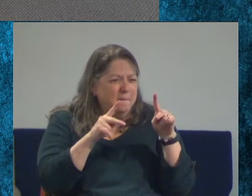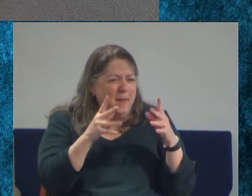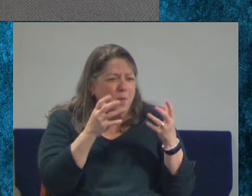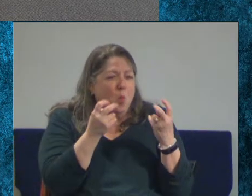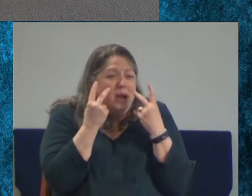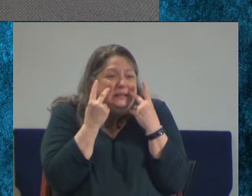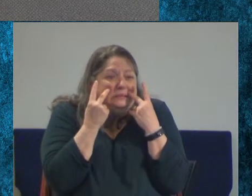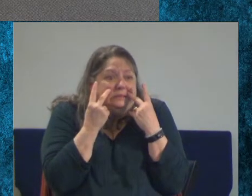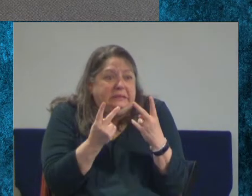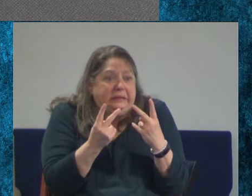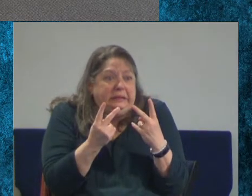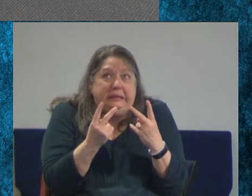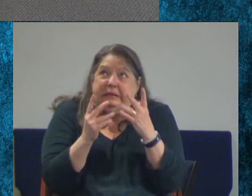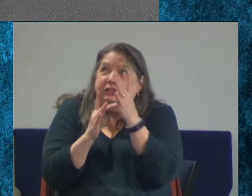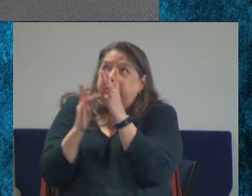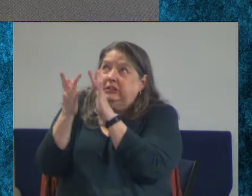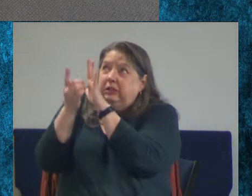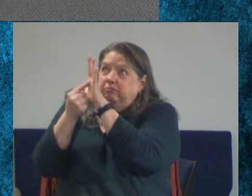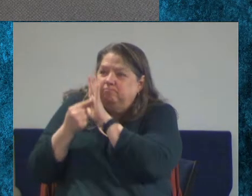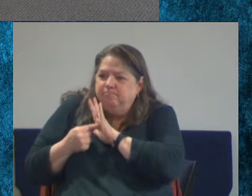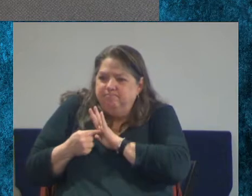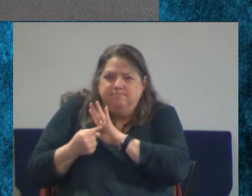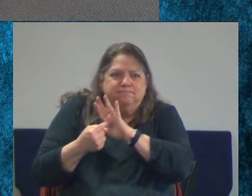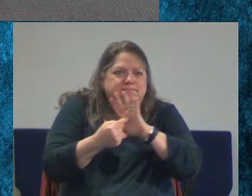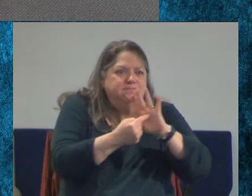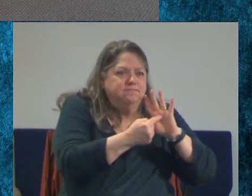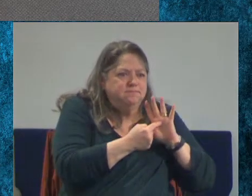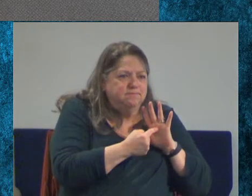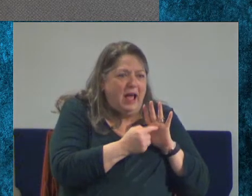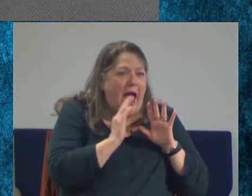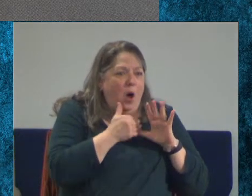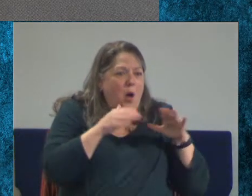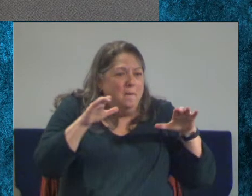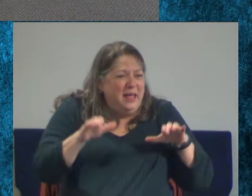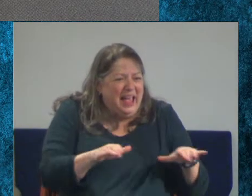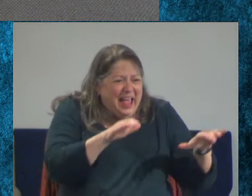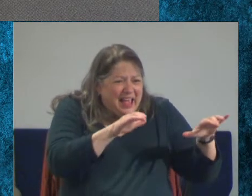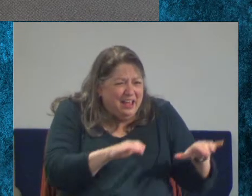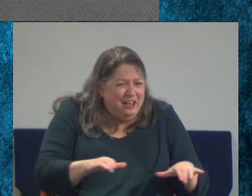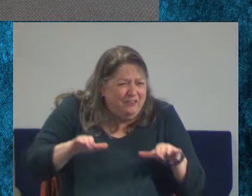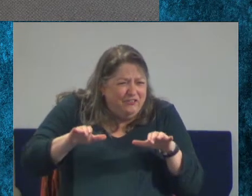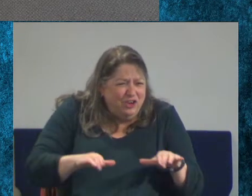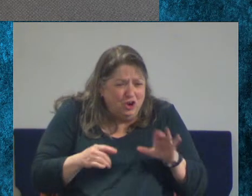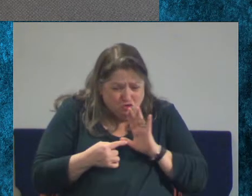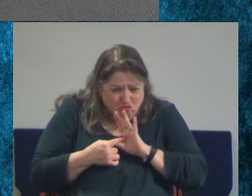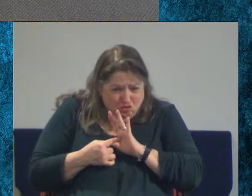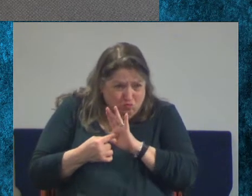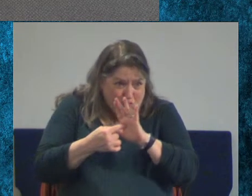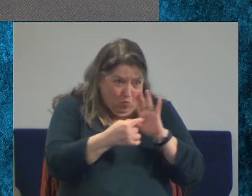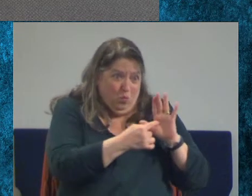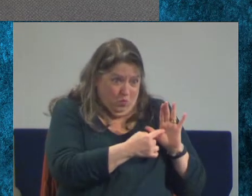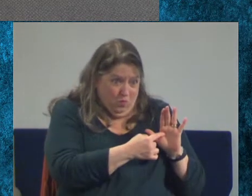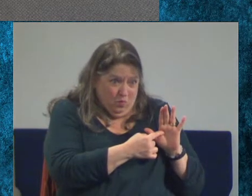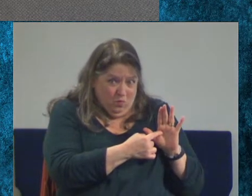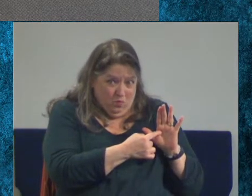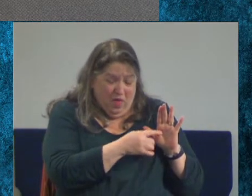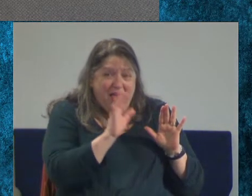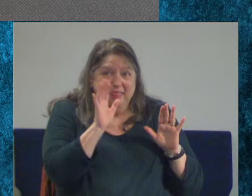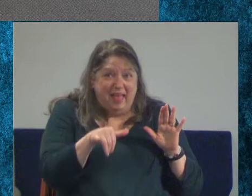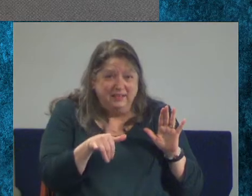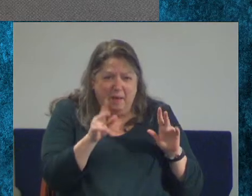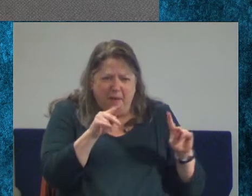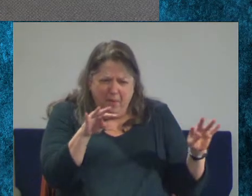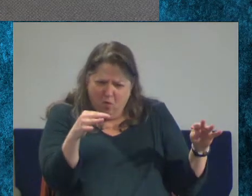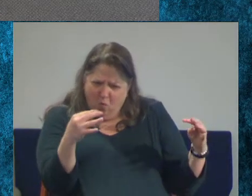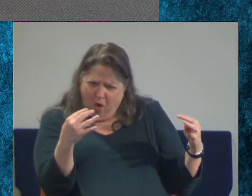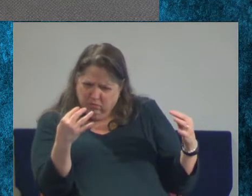it being lived in our lives. And I believe that Philemon was a great man of God. I mean, Paul praises him throughout